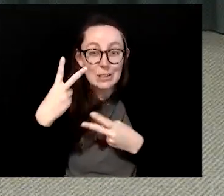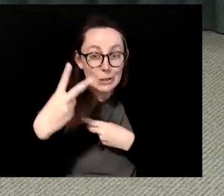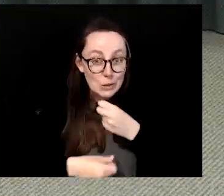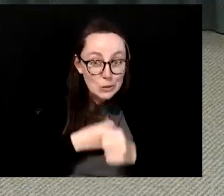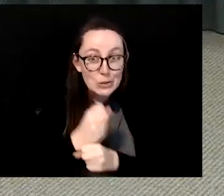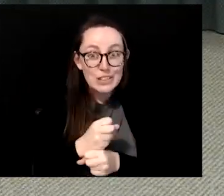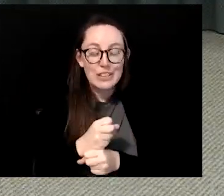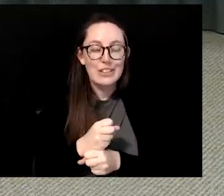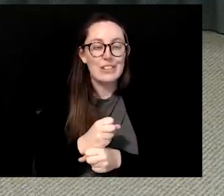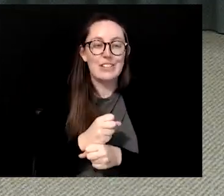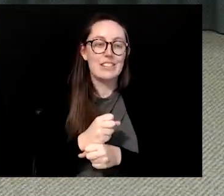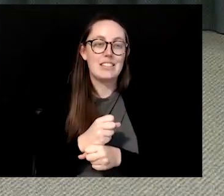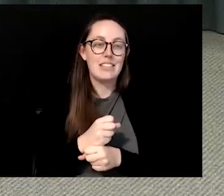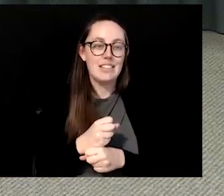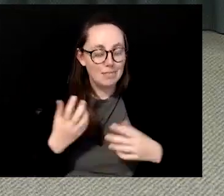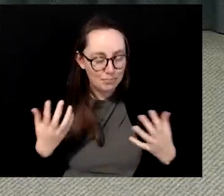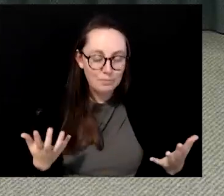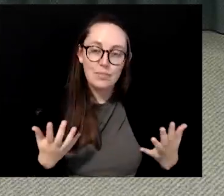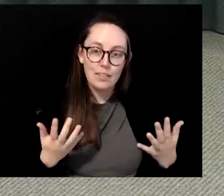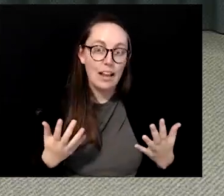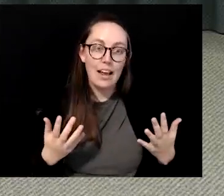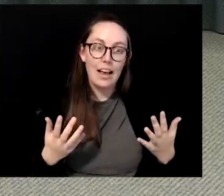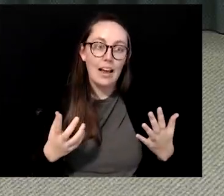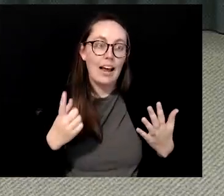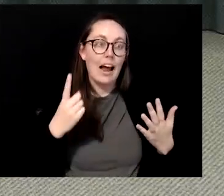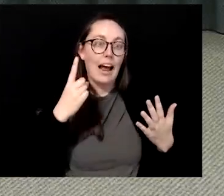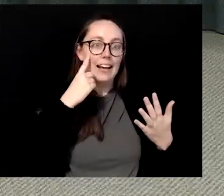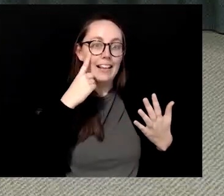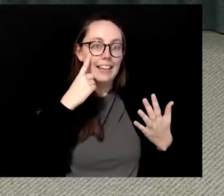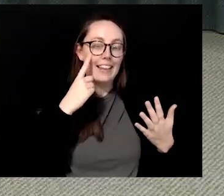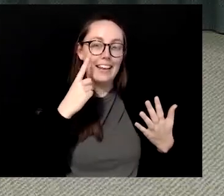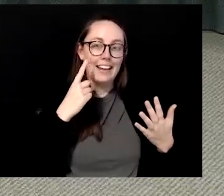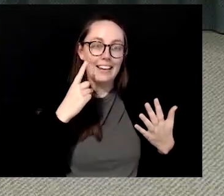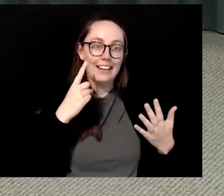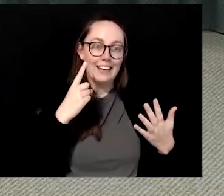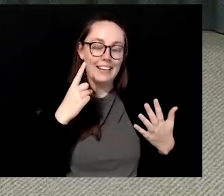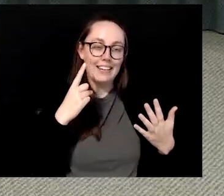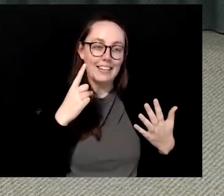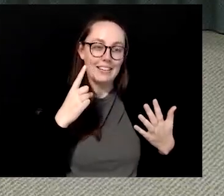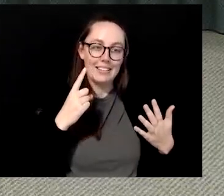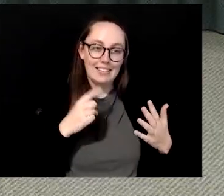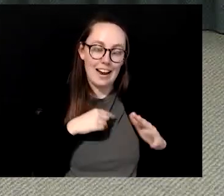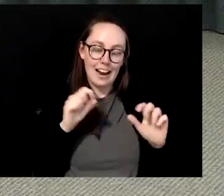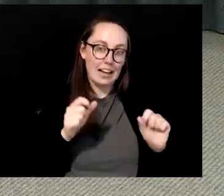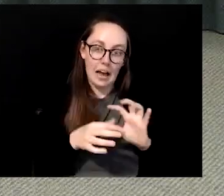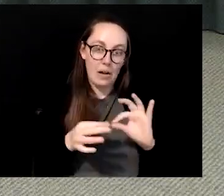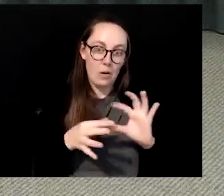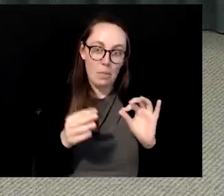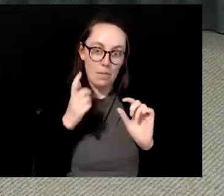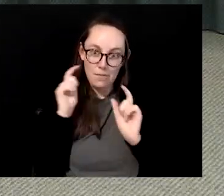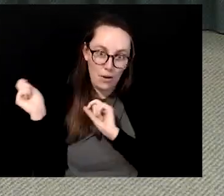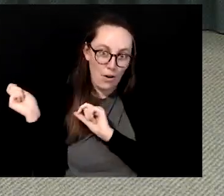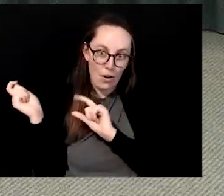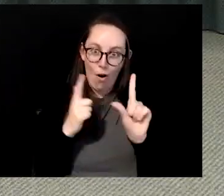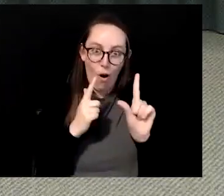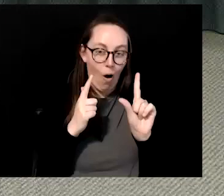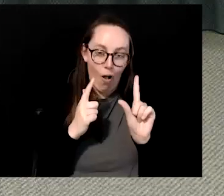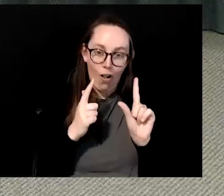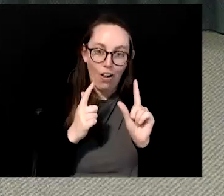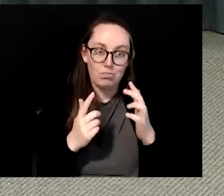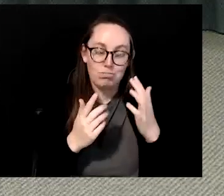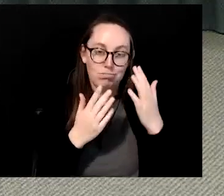I can speak uh for uh the board in much thanks for all the time that you've given to this